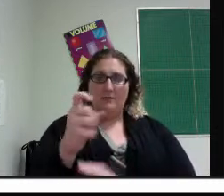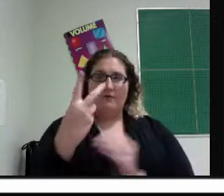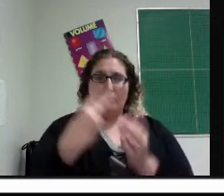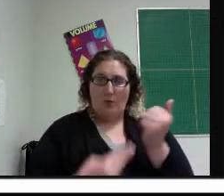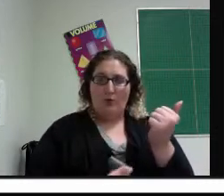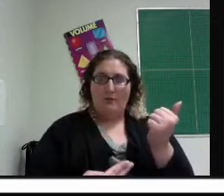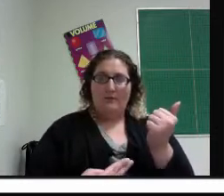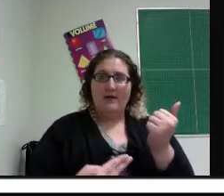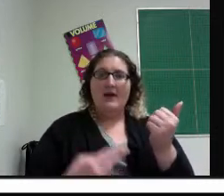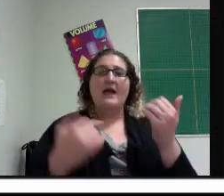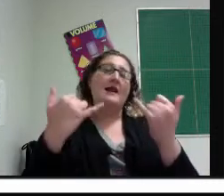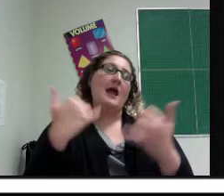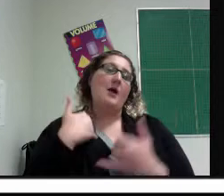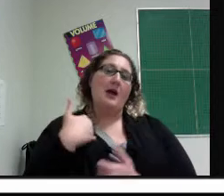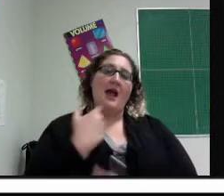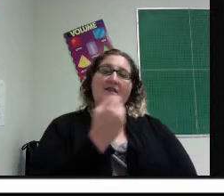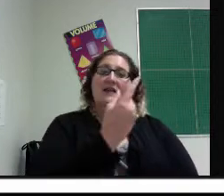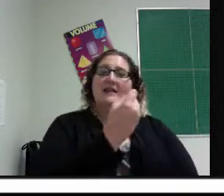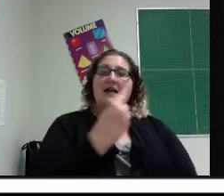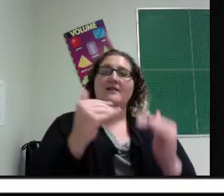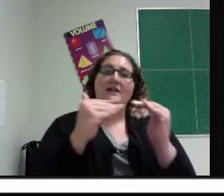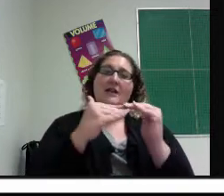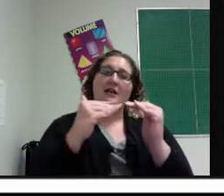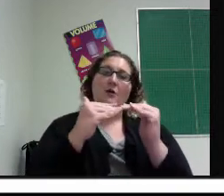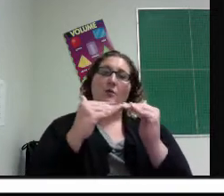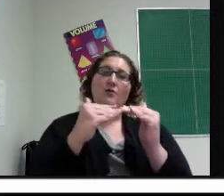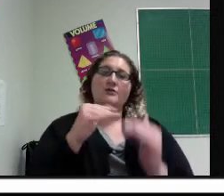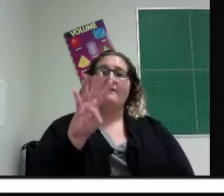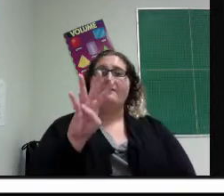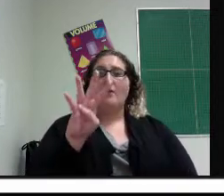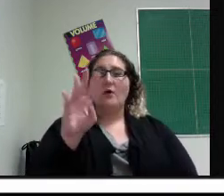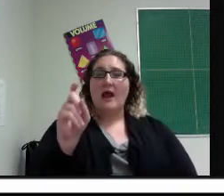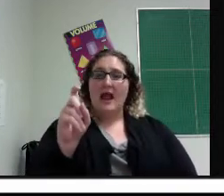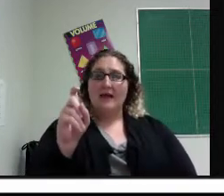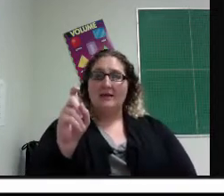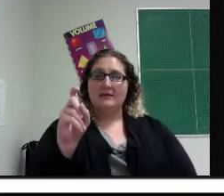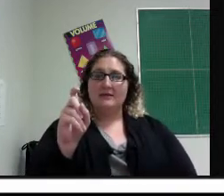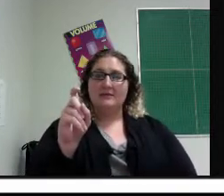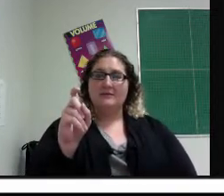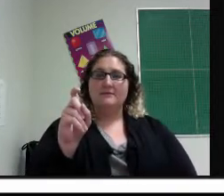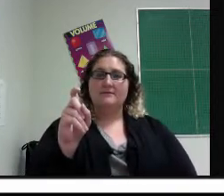And so now I have 11 equals 4x